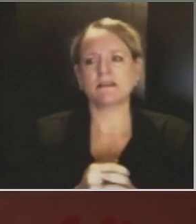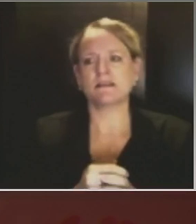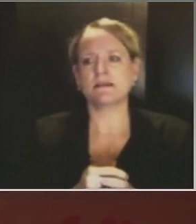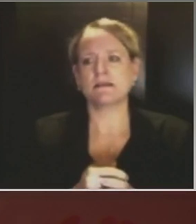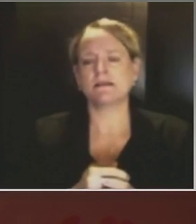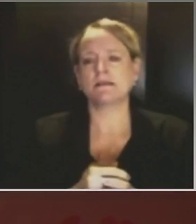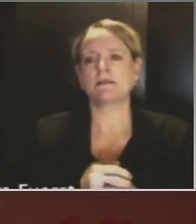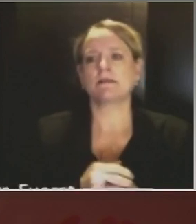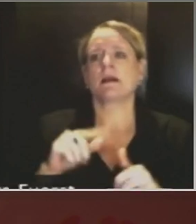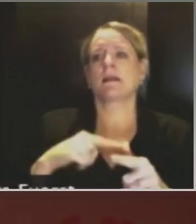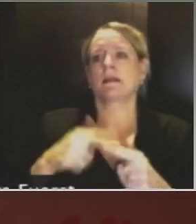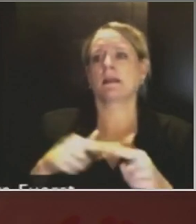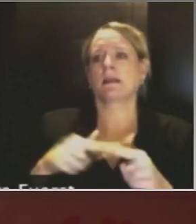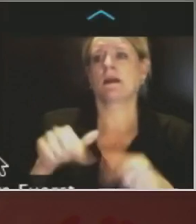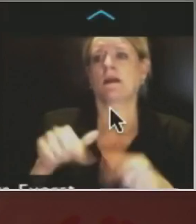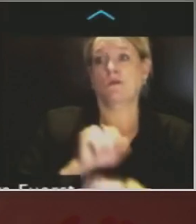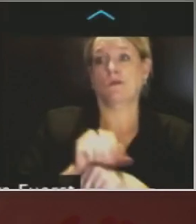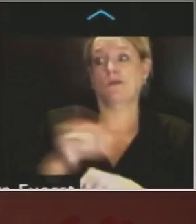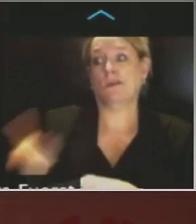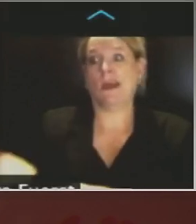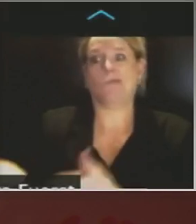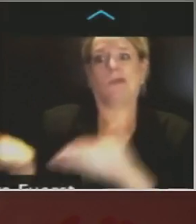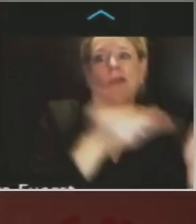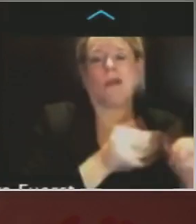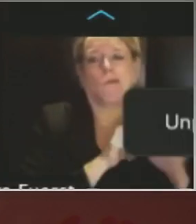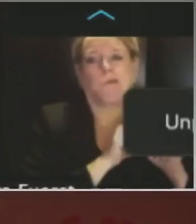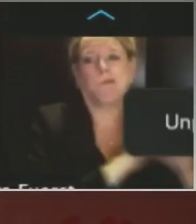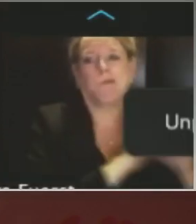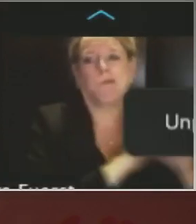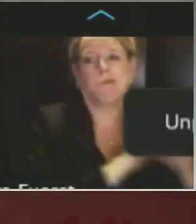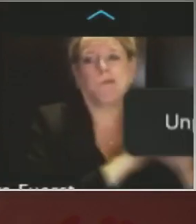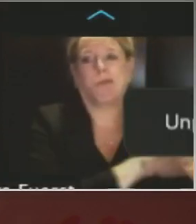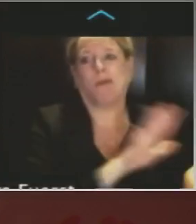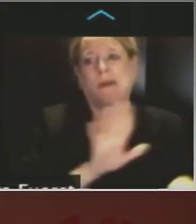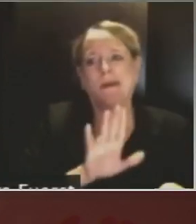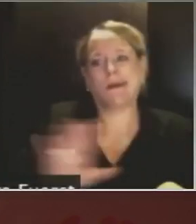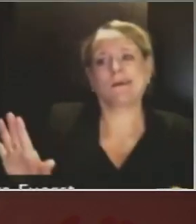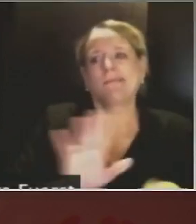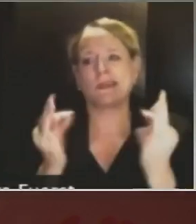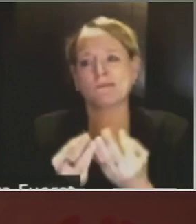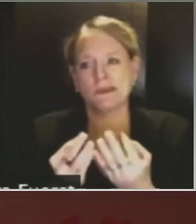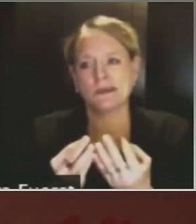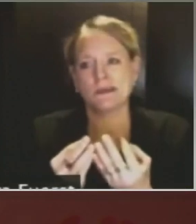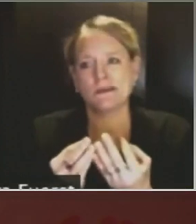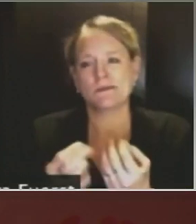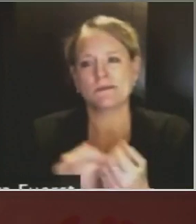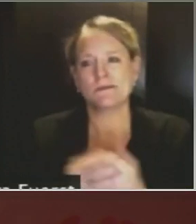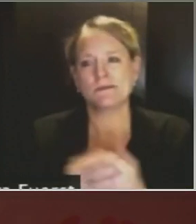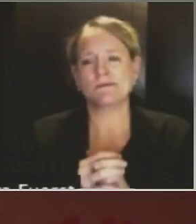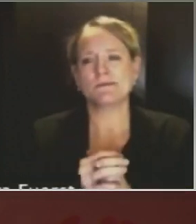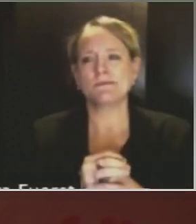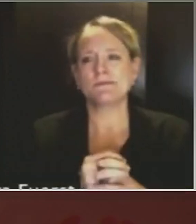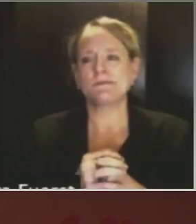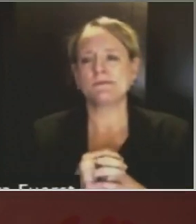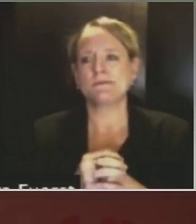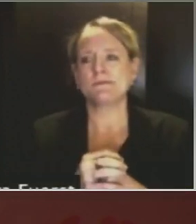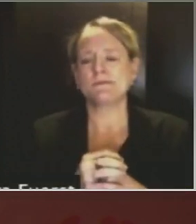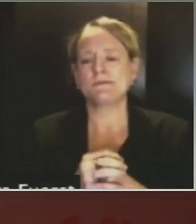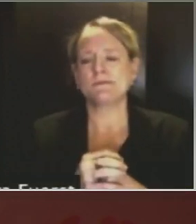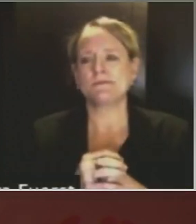back shifts. So my question is how are we doing in relieving some of